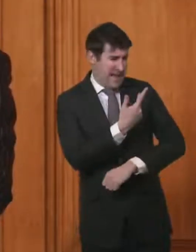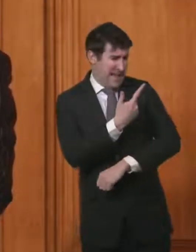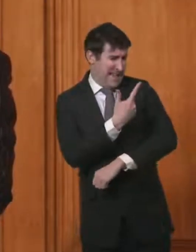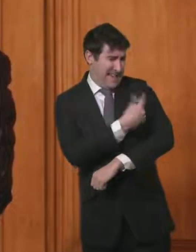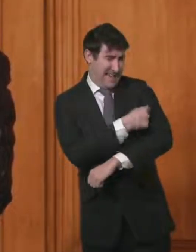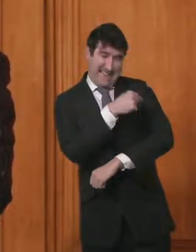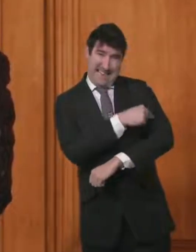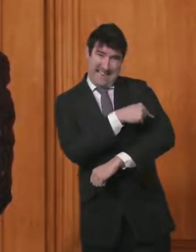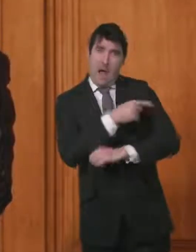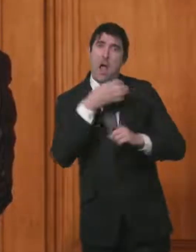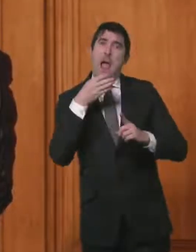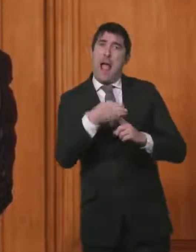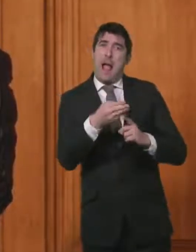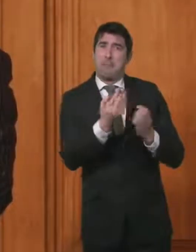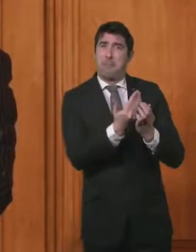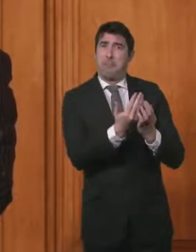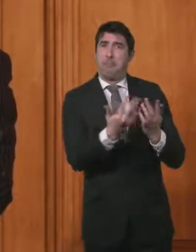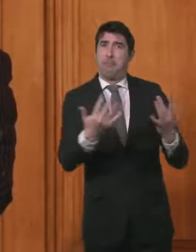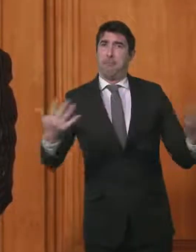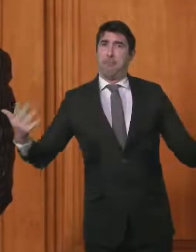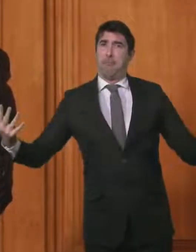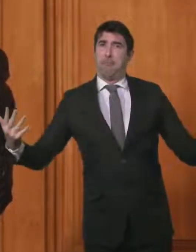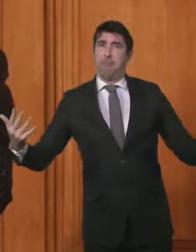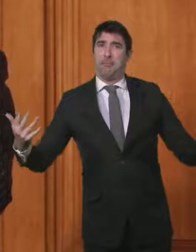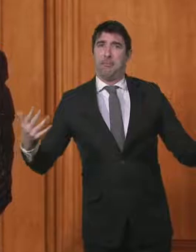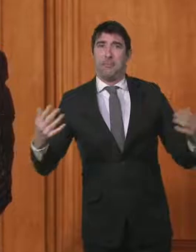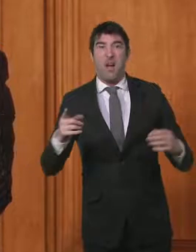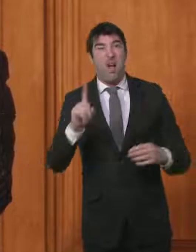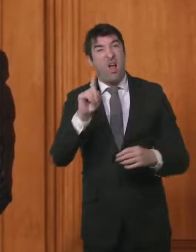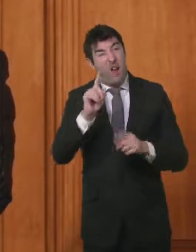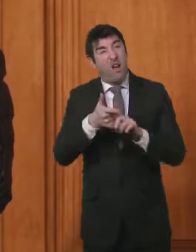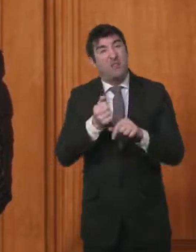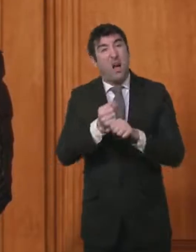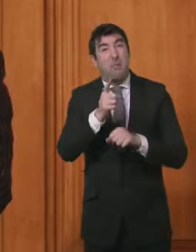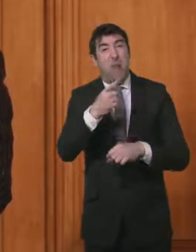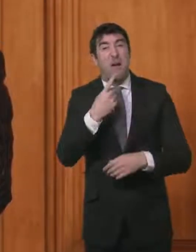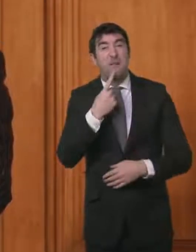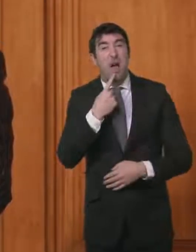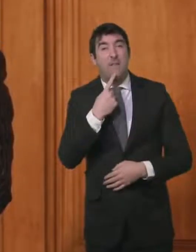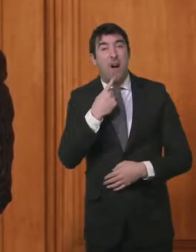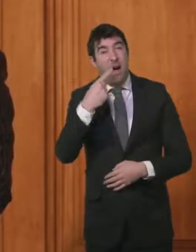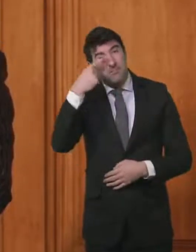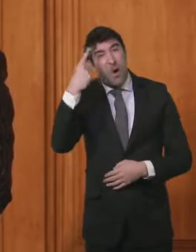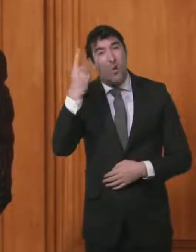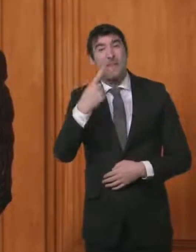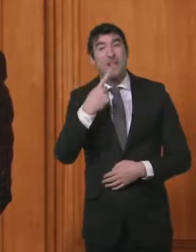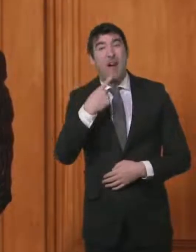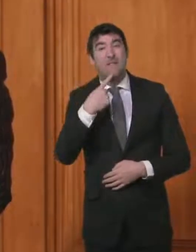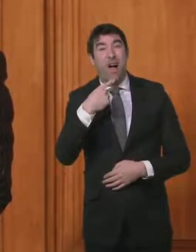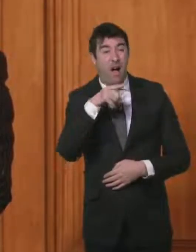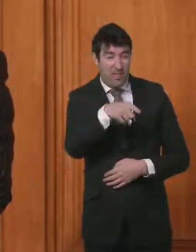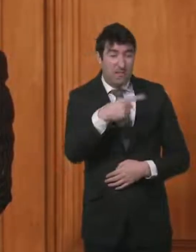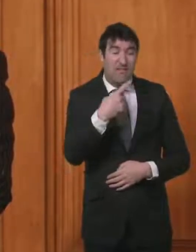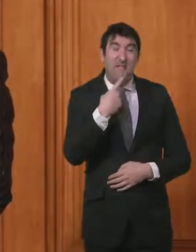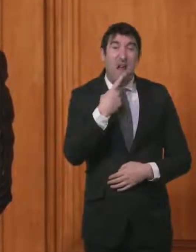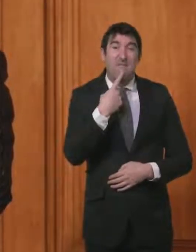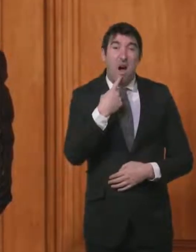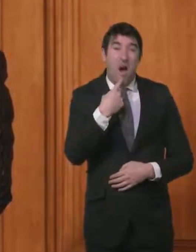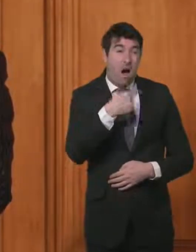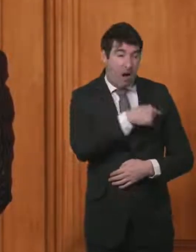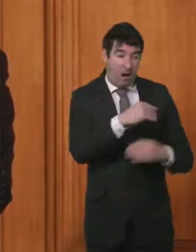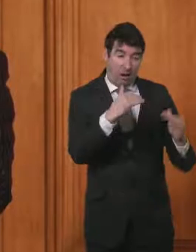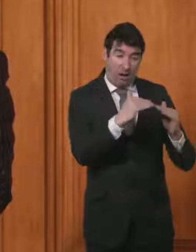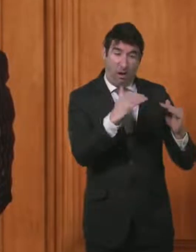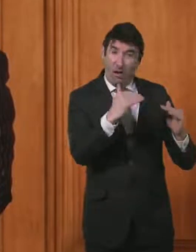multiple different flavours, and that means that if one fails, there are more behind it that are still going to bind to the